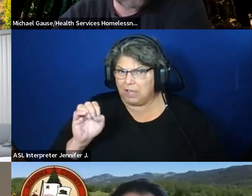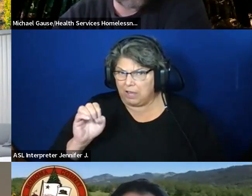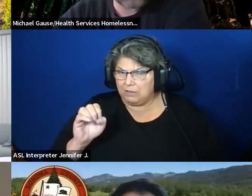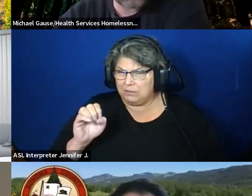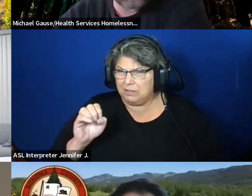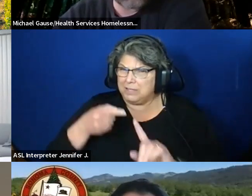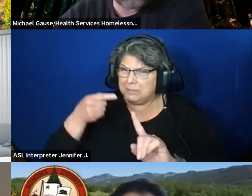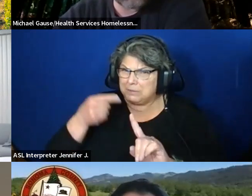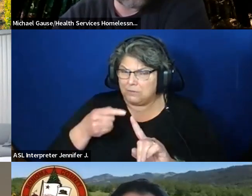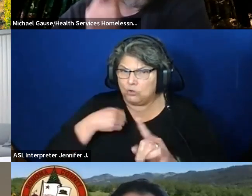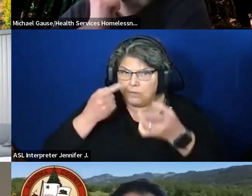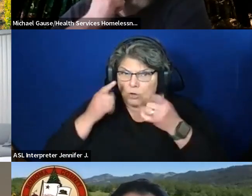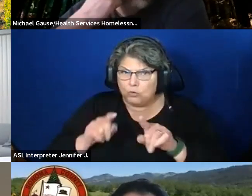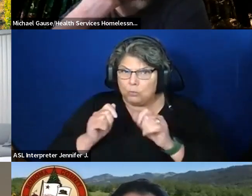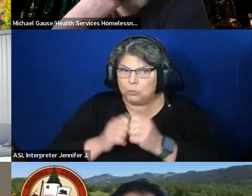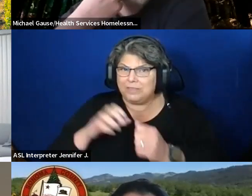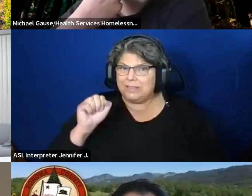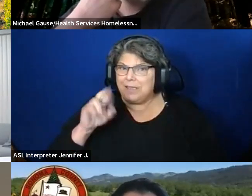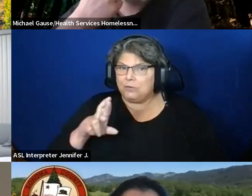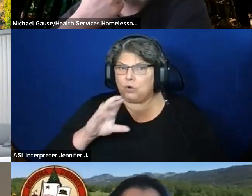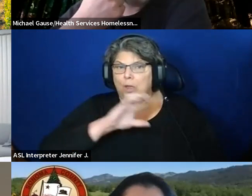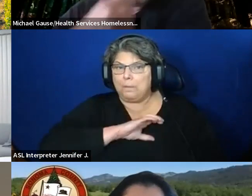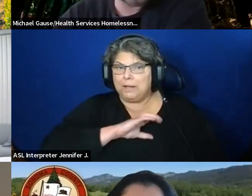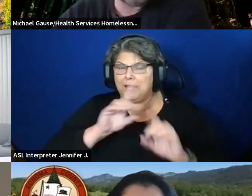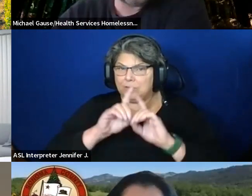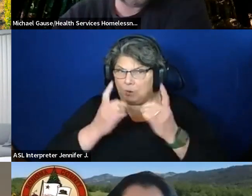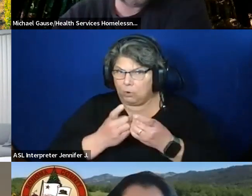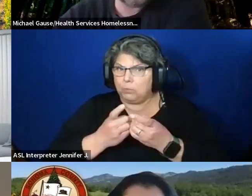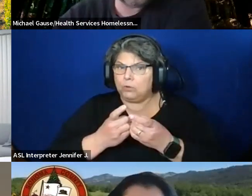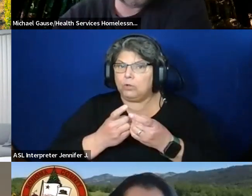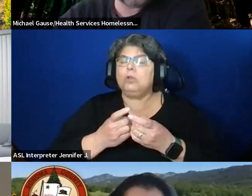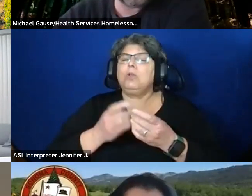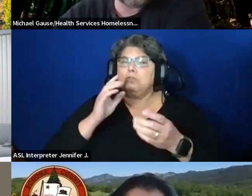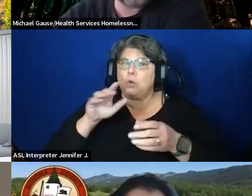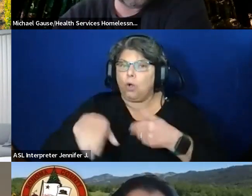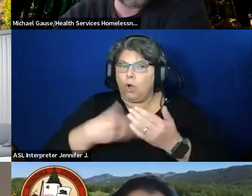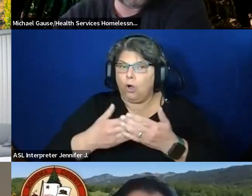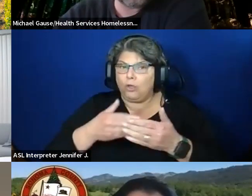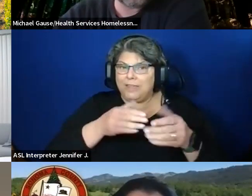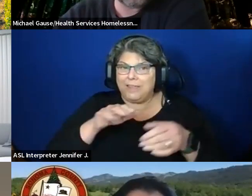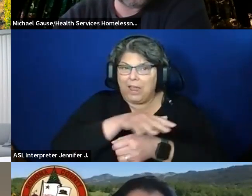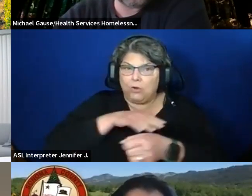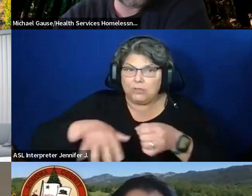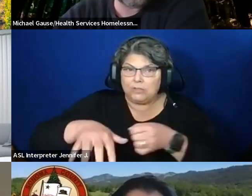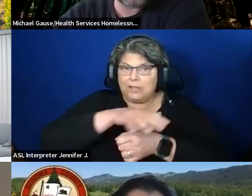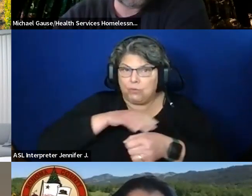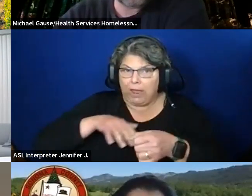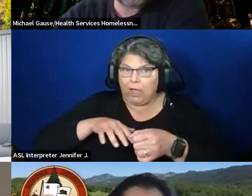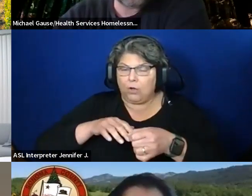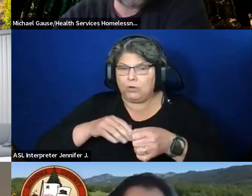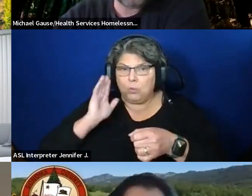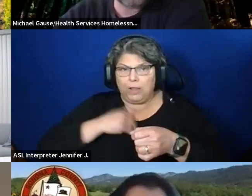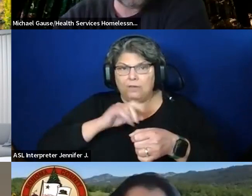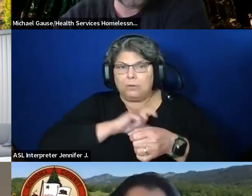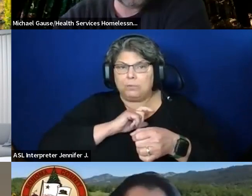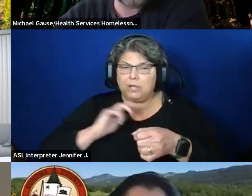agreement with Santa Rosa Police Department for patrolling the adjacent neighborhoods. I don't think that